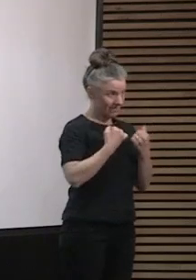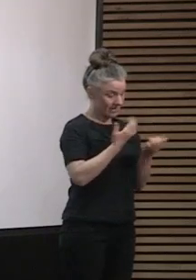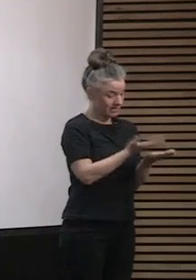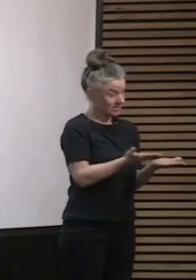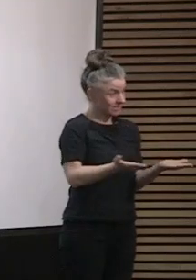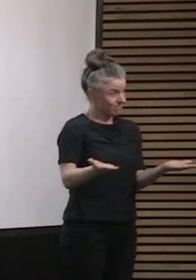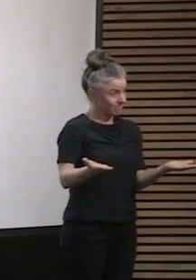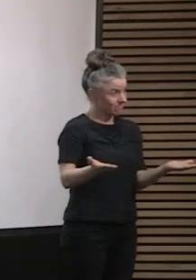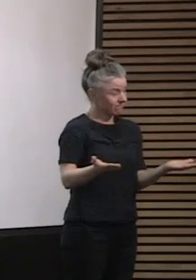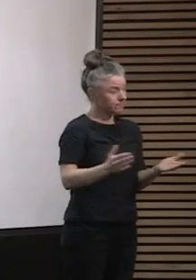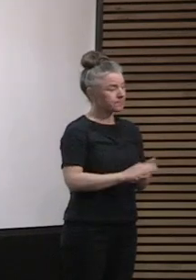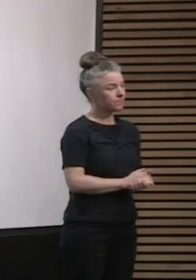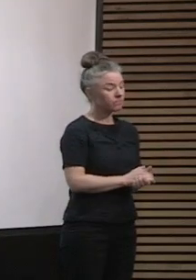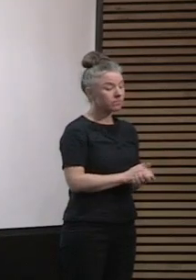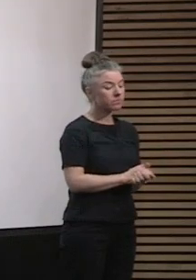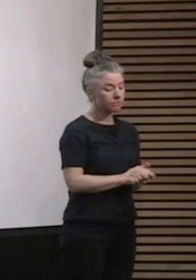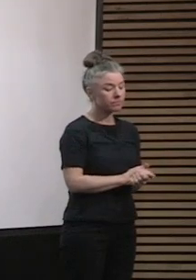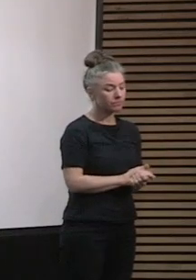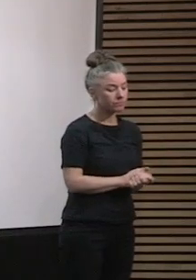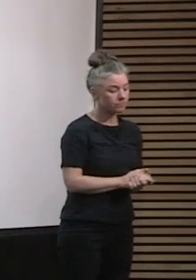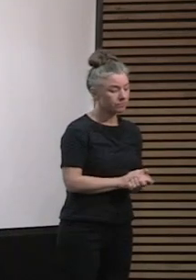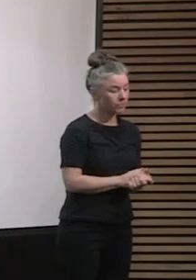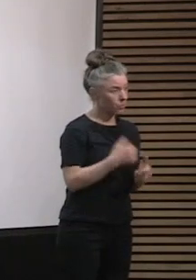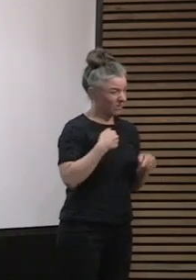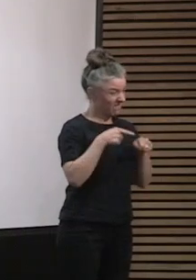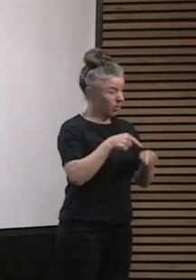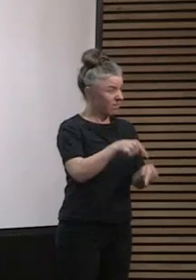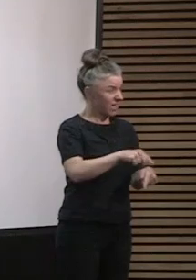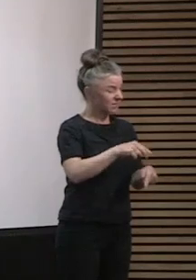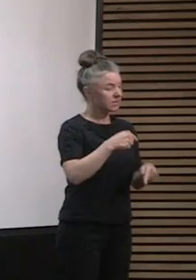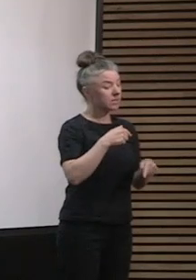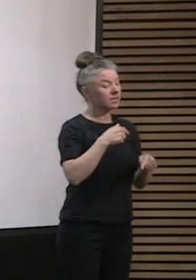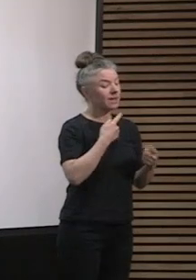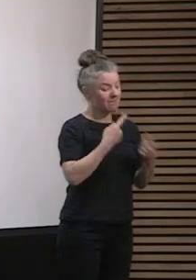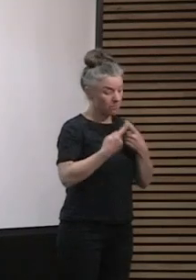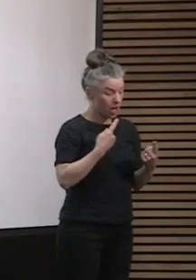determine where the source of this is. And as I've said, although we haven't yet found that